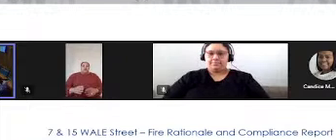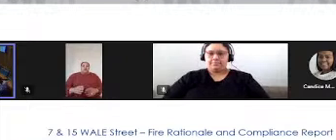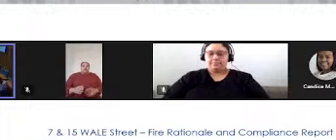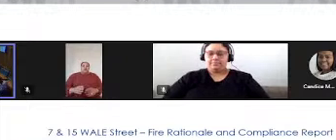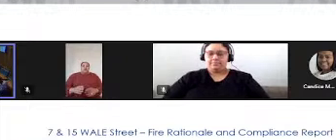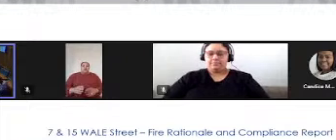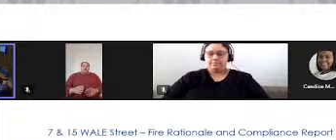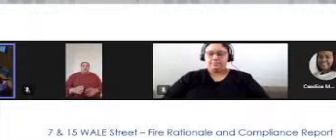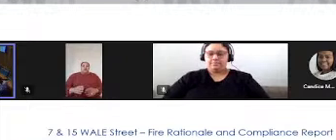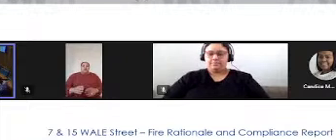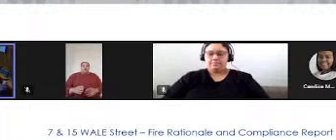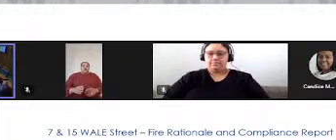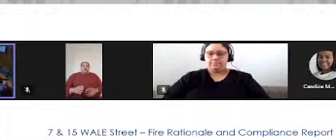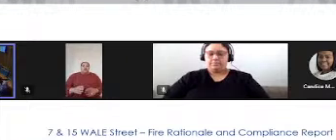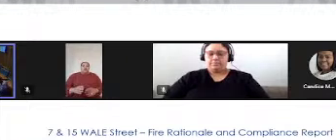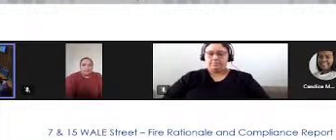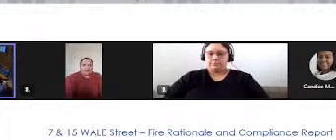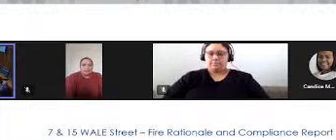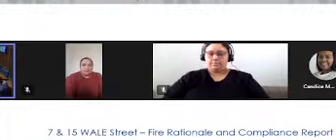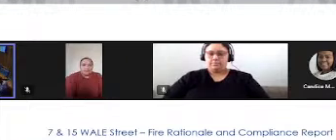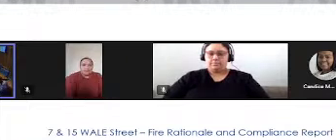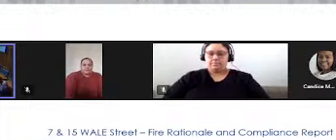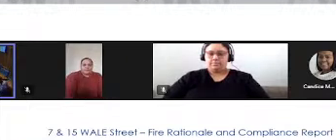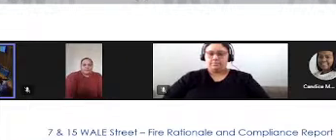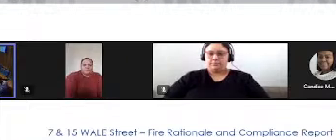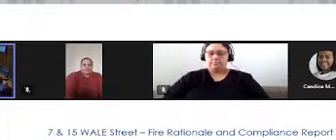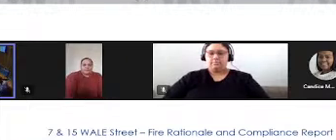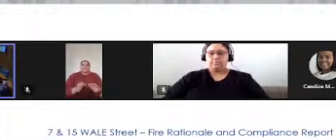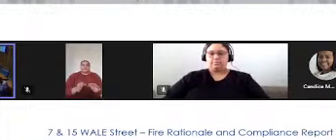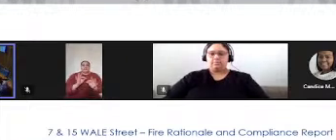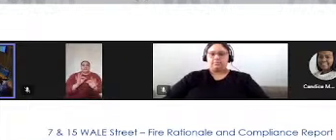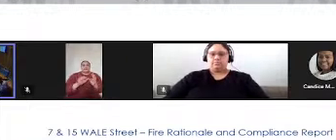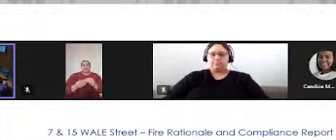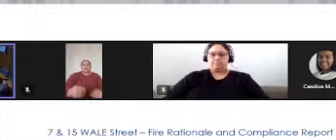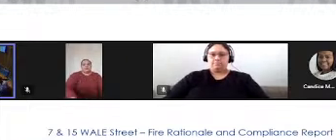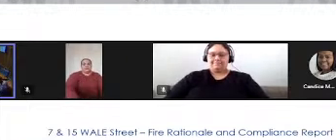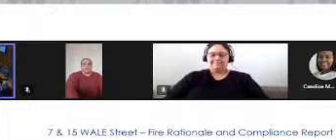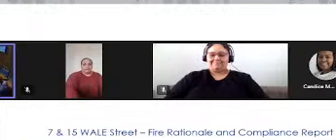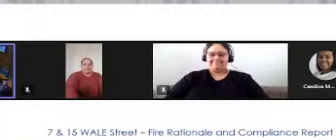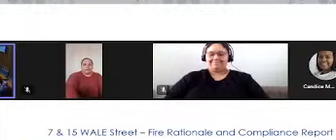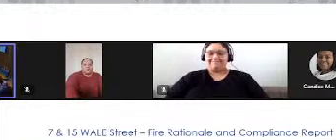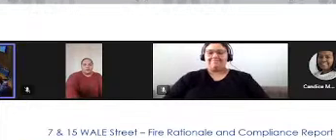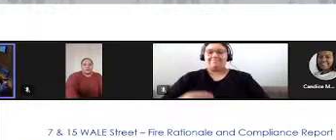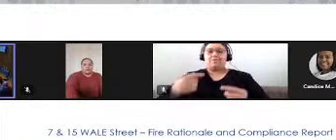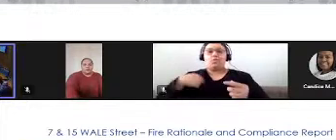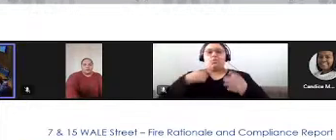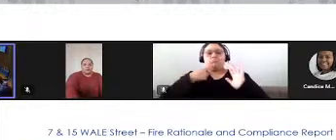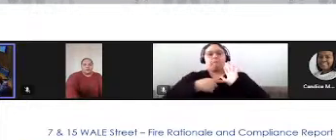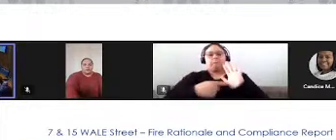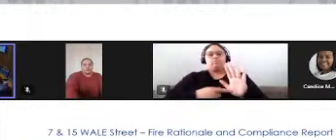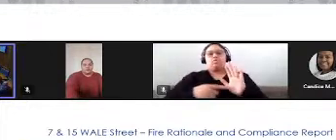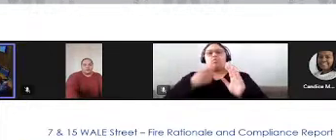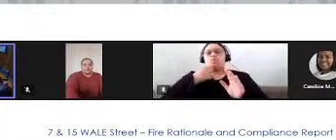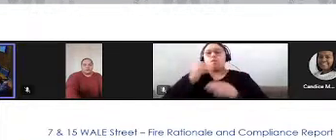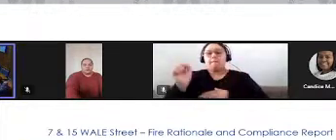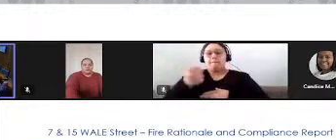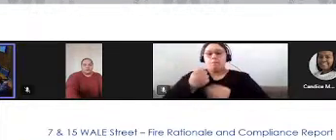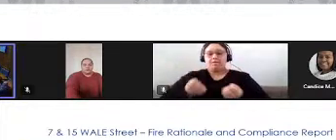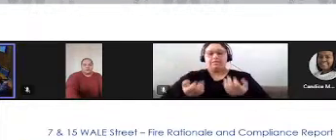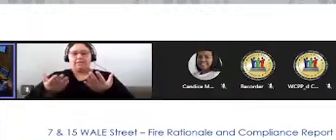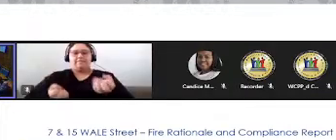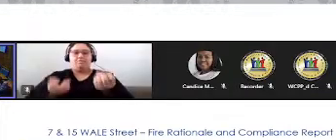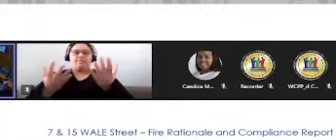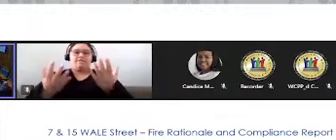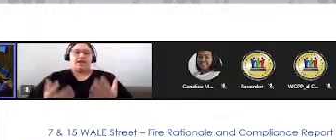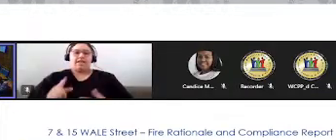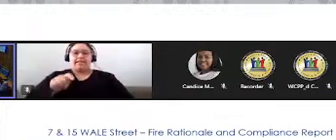where we've identified the current the shortcomings of the existing system through our appointed service provider, TNT Fire.